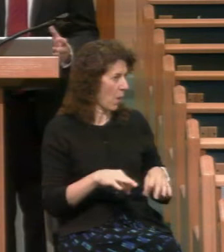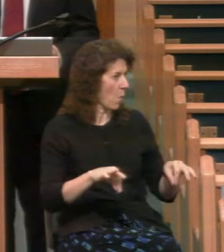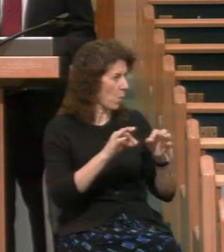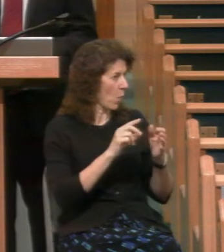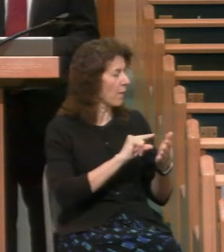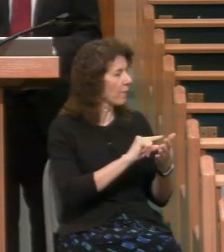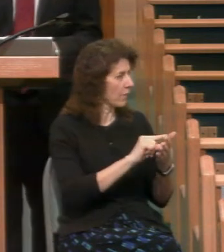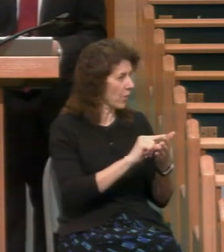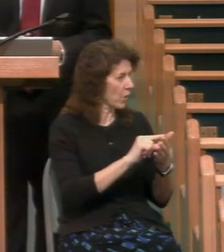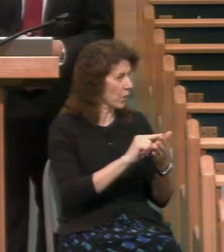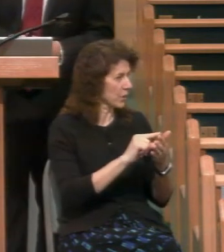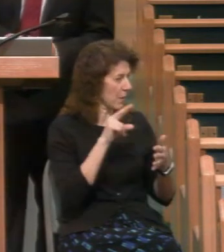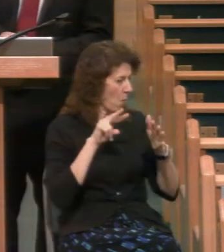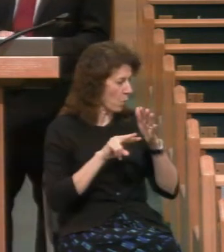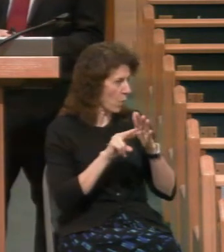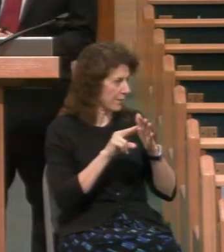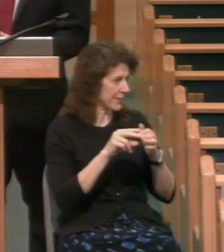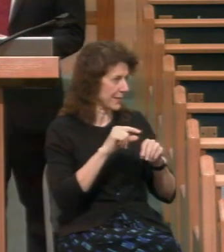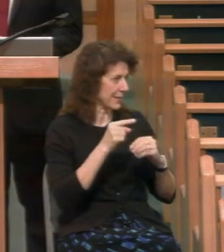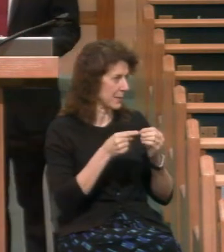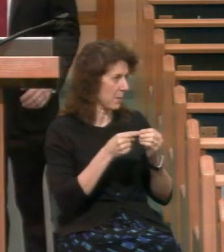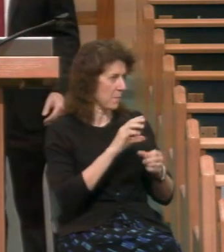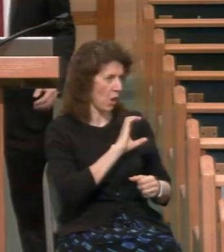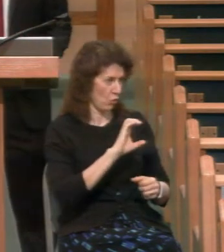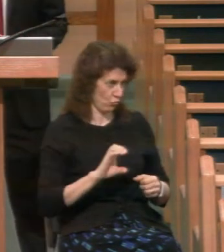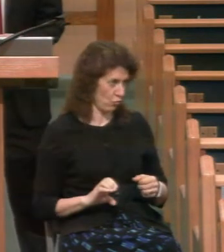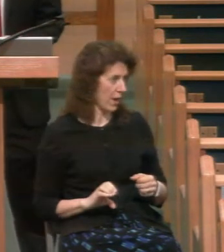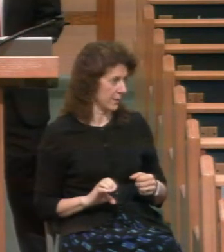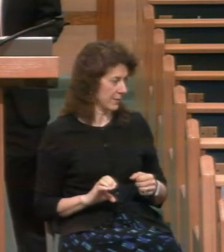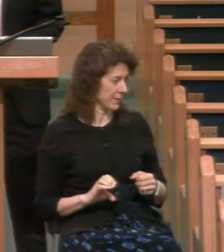about prophecies about Christ and about Messiahship.